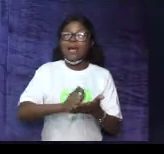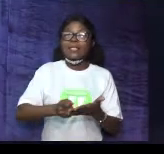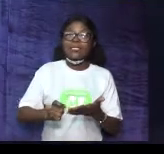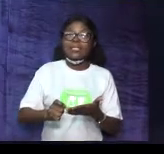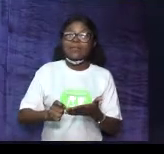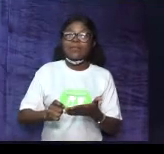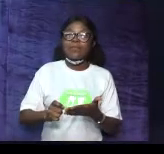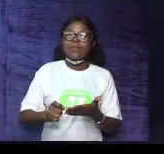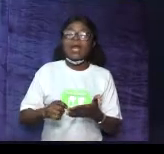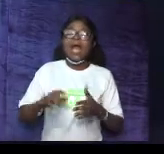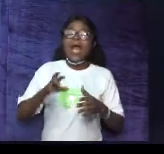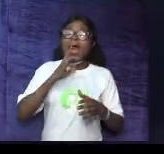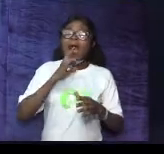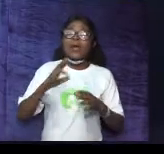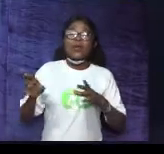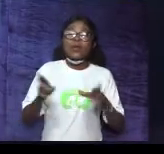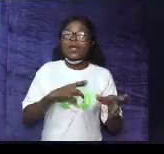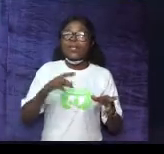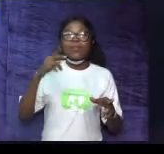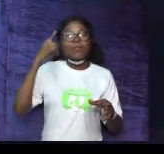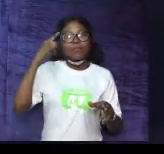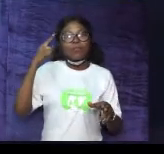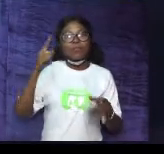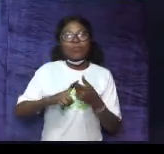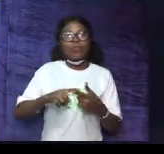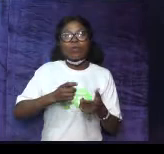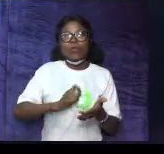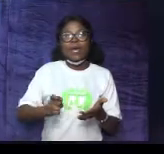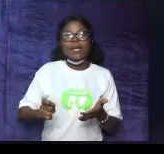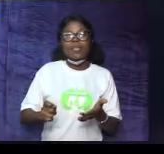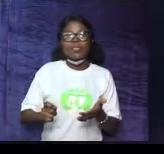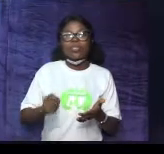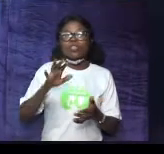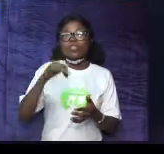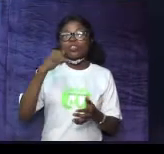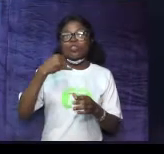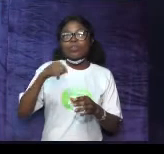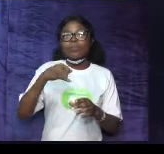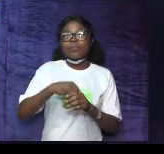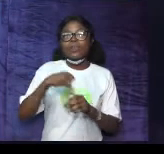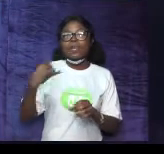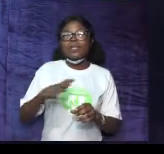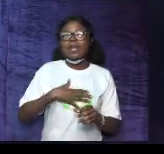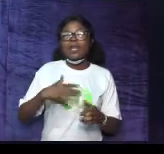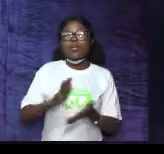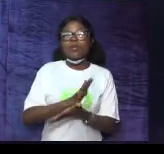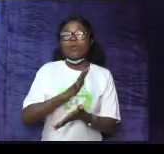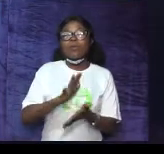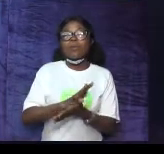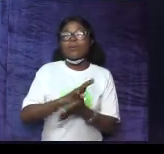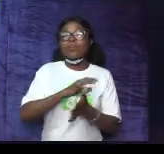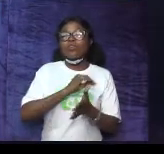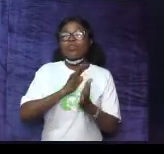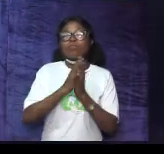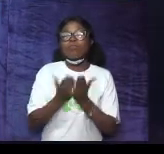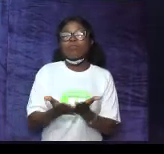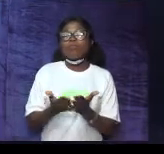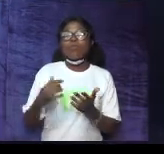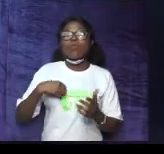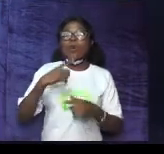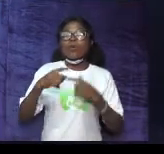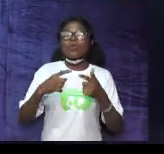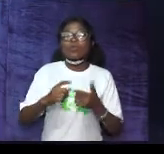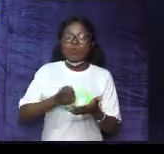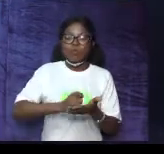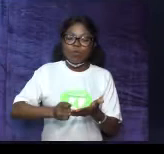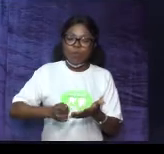write today. Are you ready with your writing materials, your pen, your exercise book? We're going to write